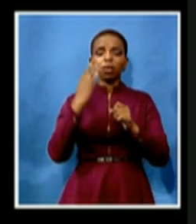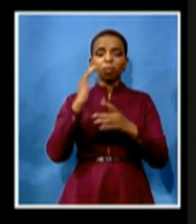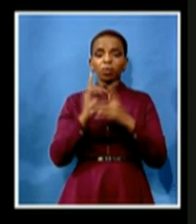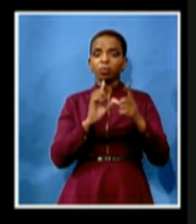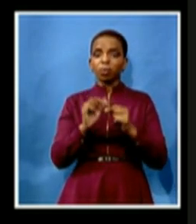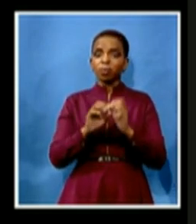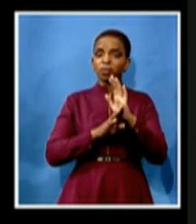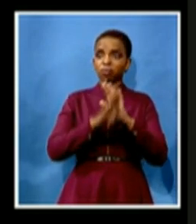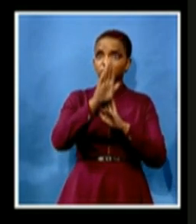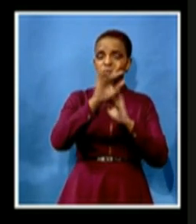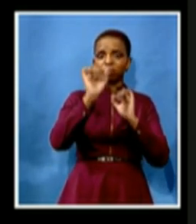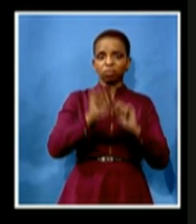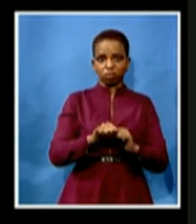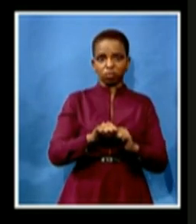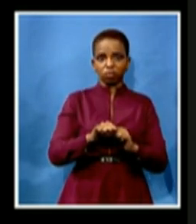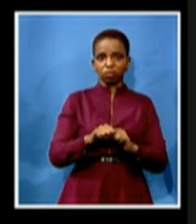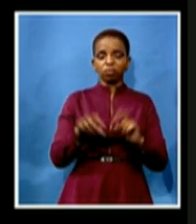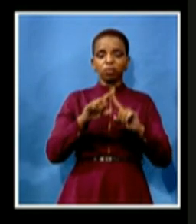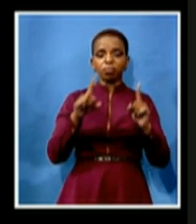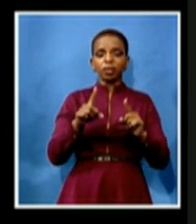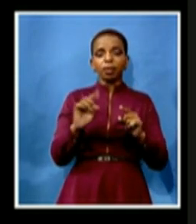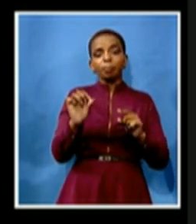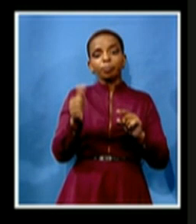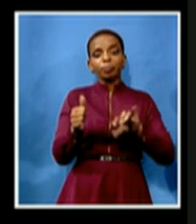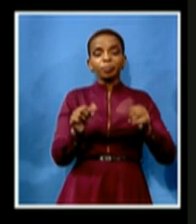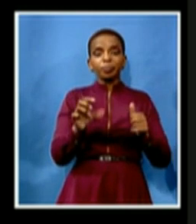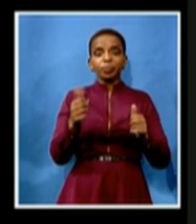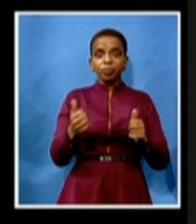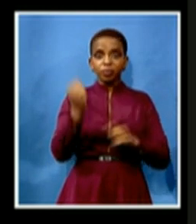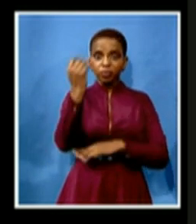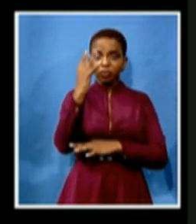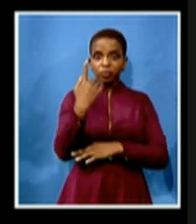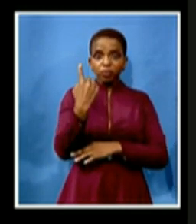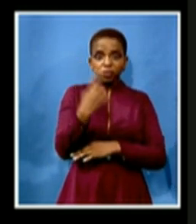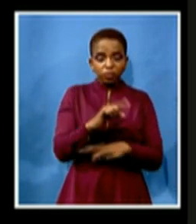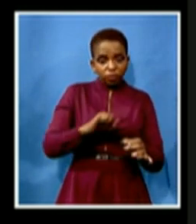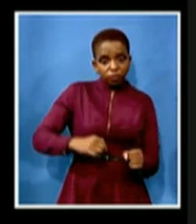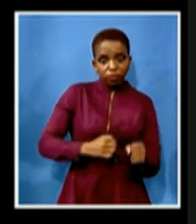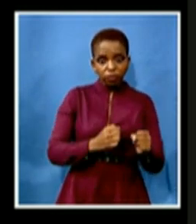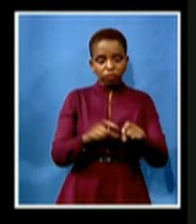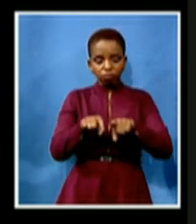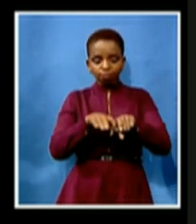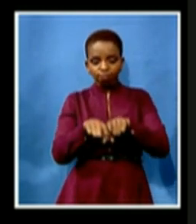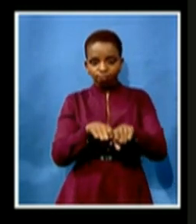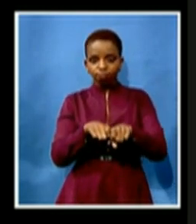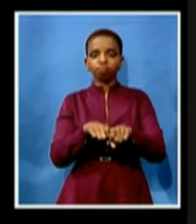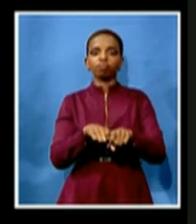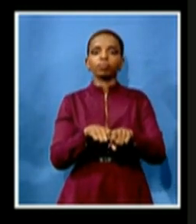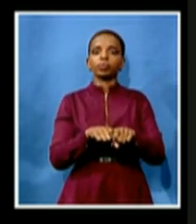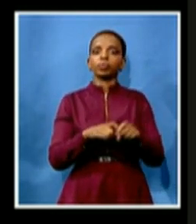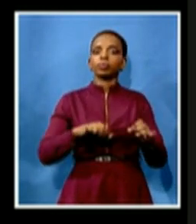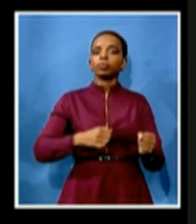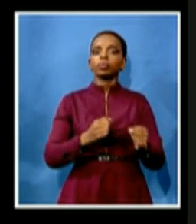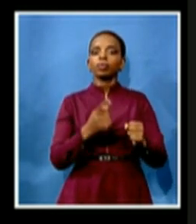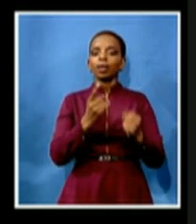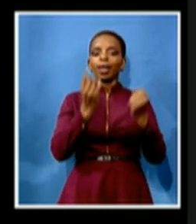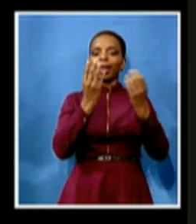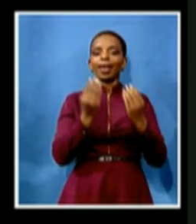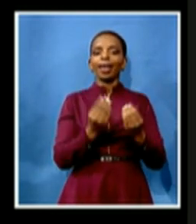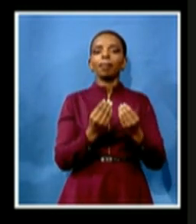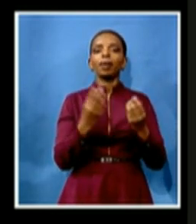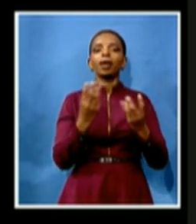of the testing and tracing strategy are not in place, the number of tests is not an indicator of success of the prevention of the